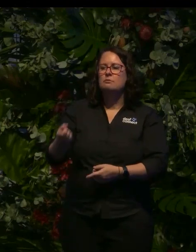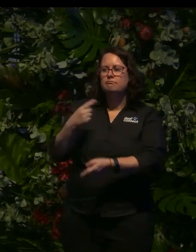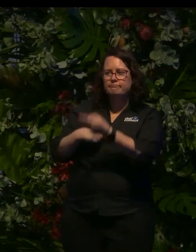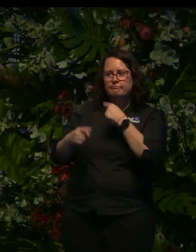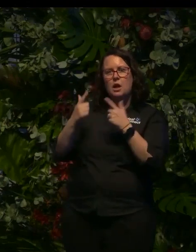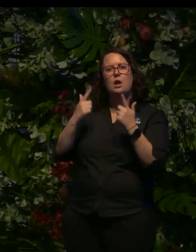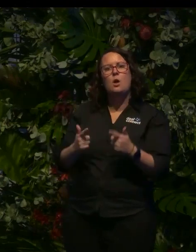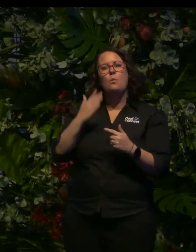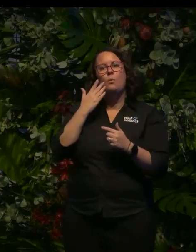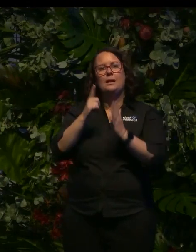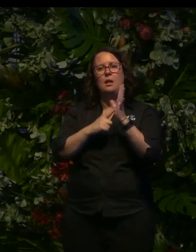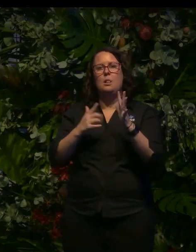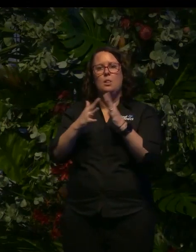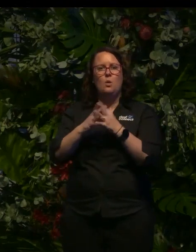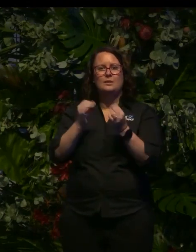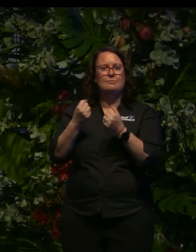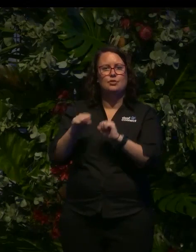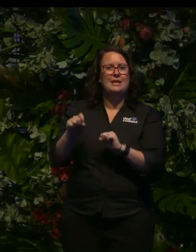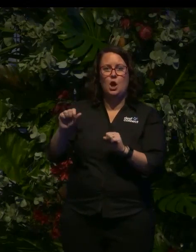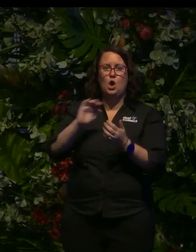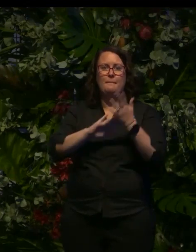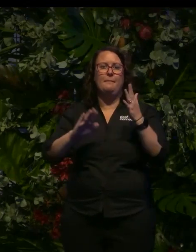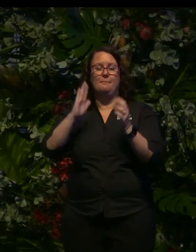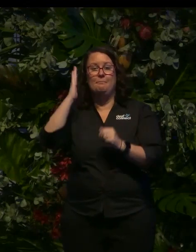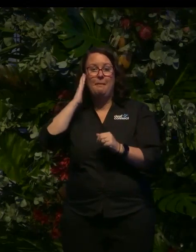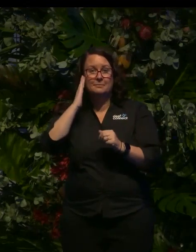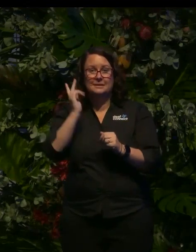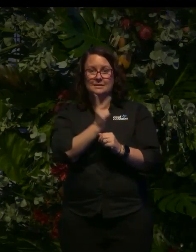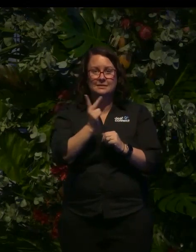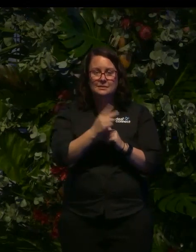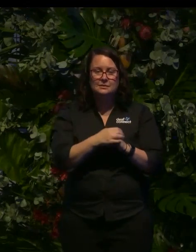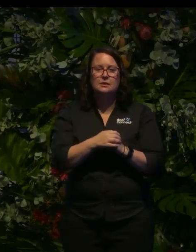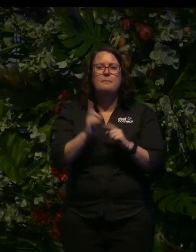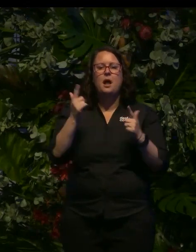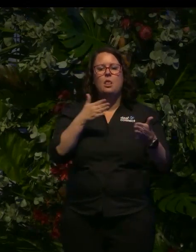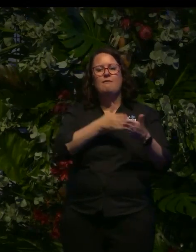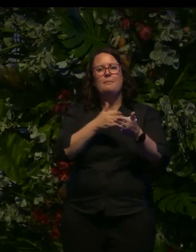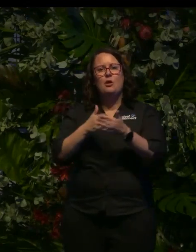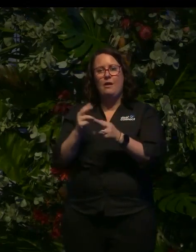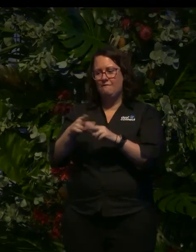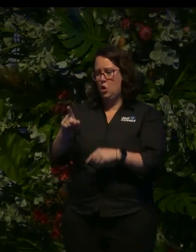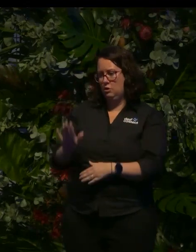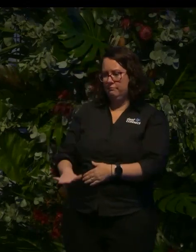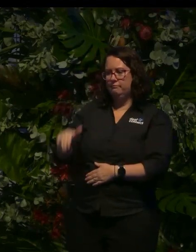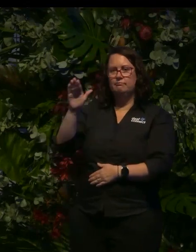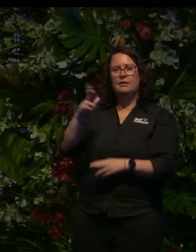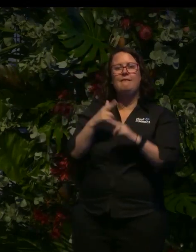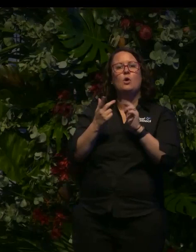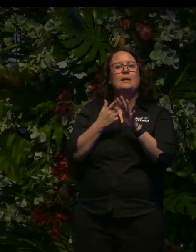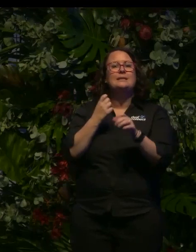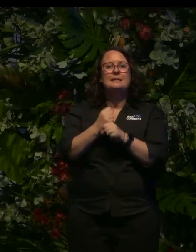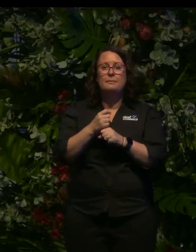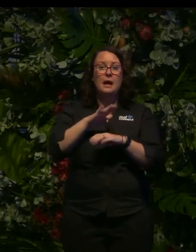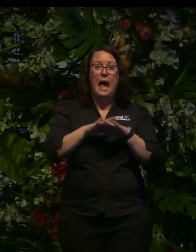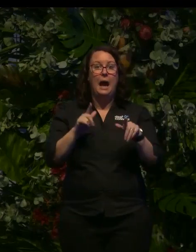happened when the law is not protected her mom, but at the same time there is a lot of barrier for her that she faces. For example, she